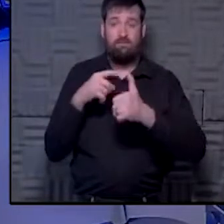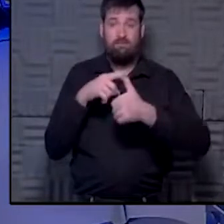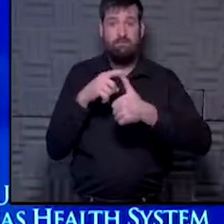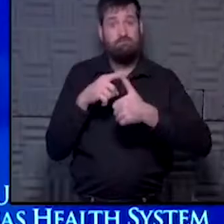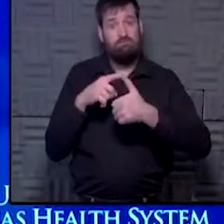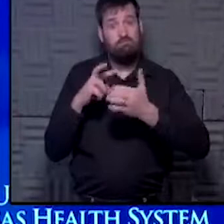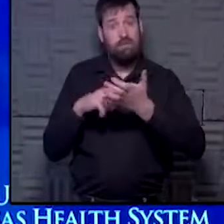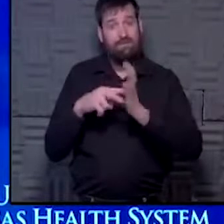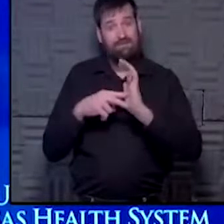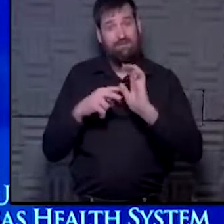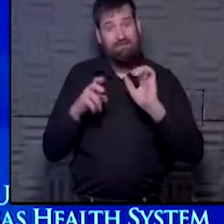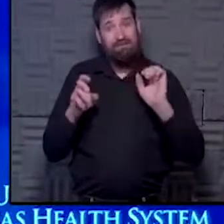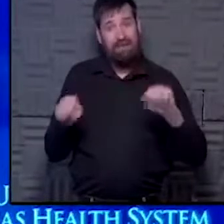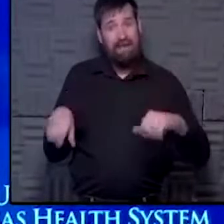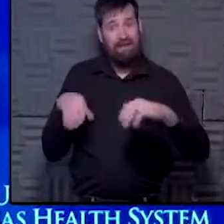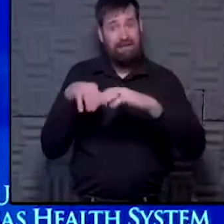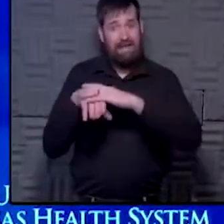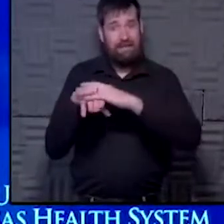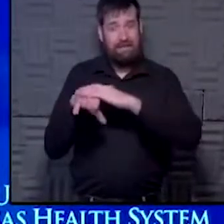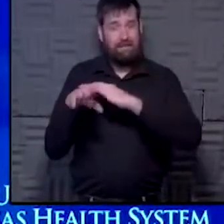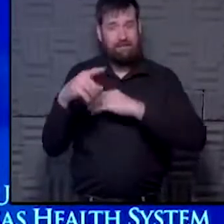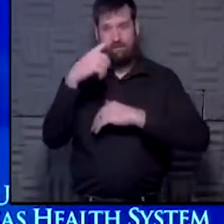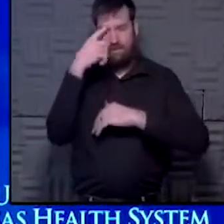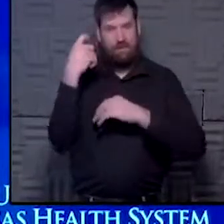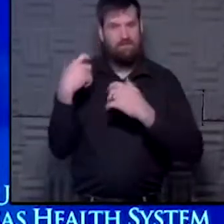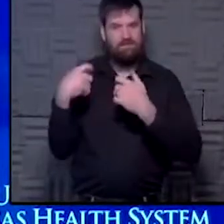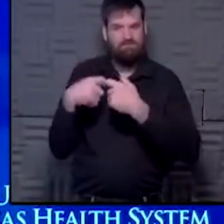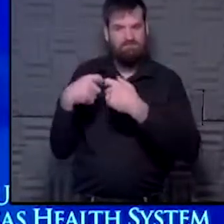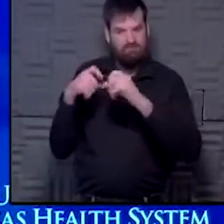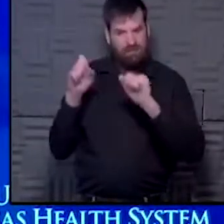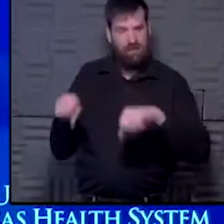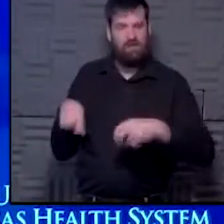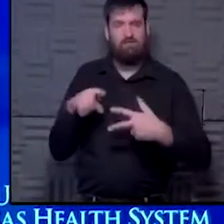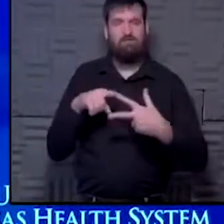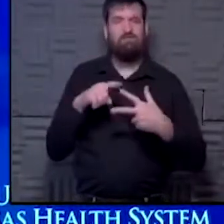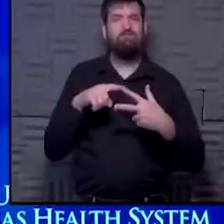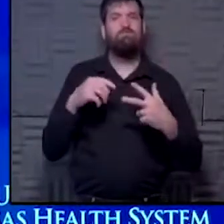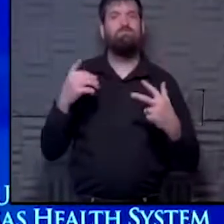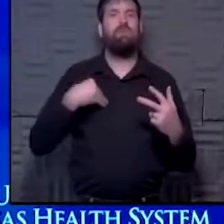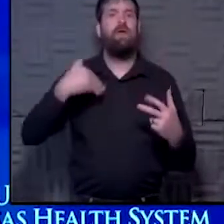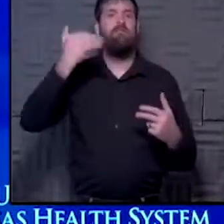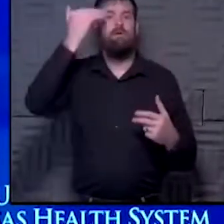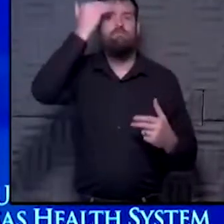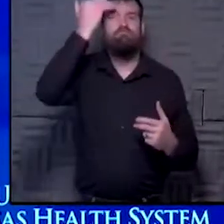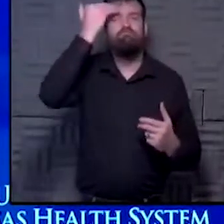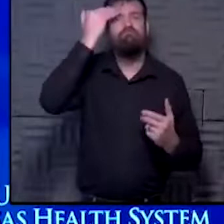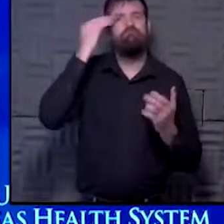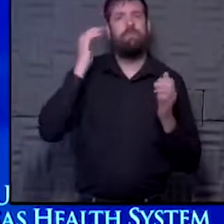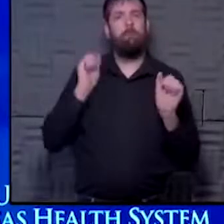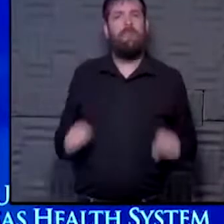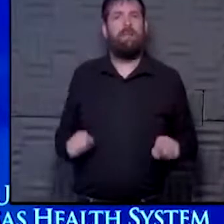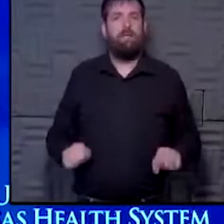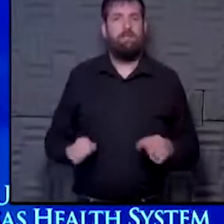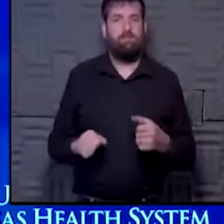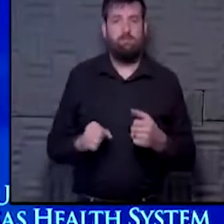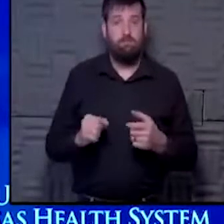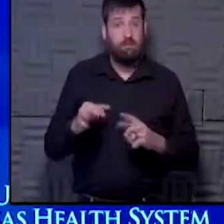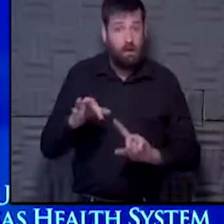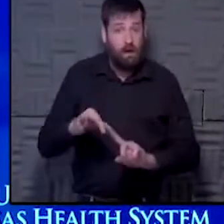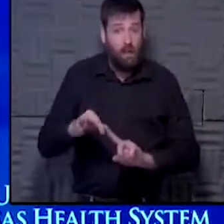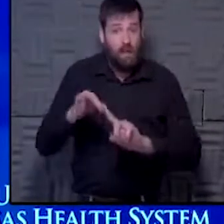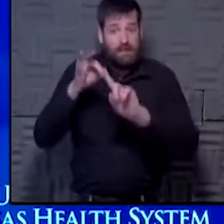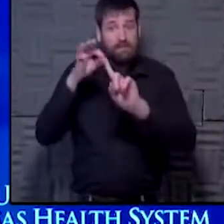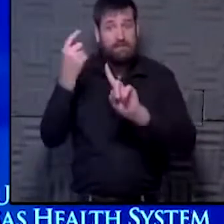the ability to get there because they have the electronic devices, and B, they have the wherewithal to do so. So unless you have somebody who's